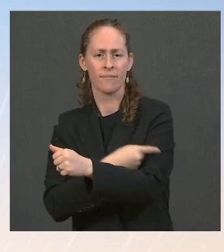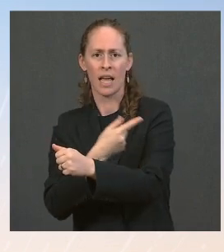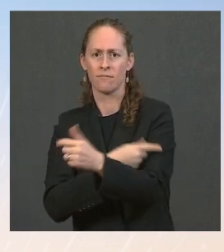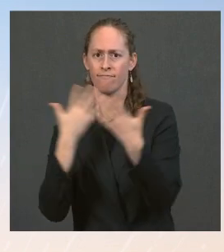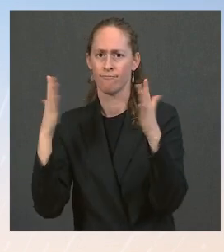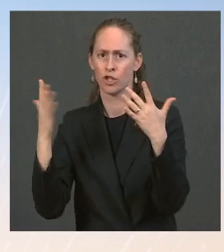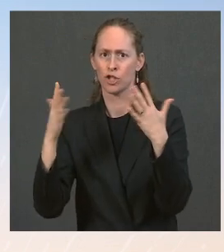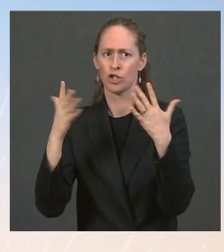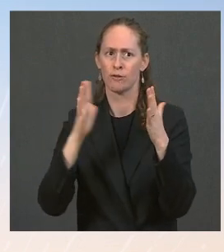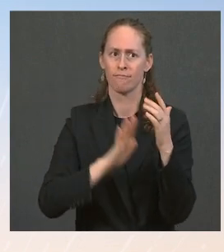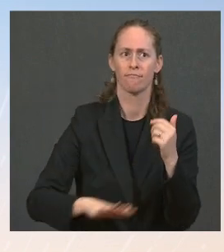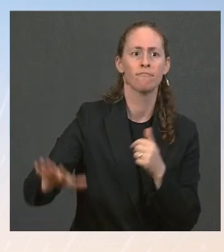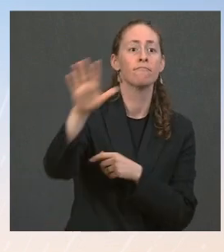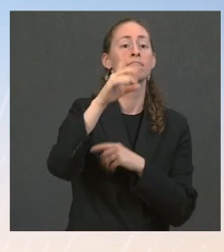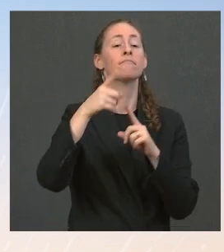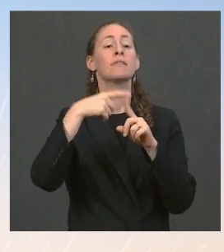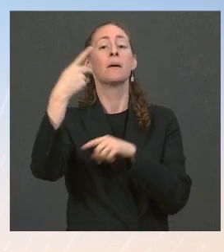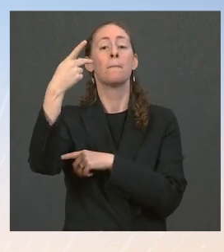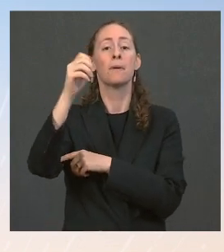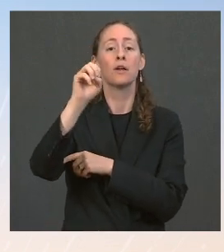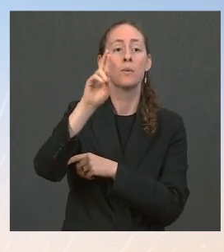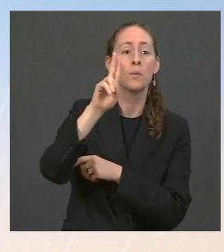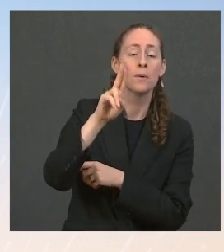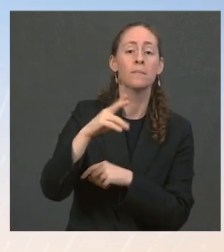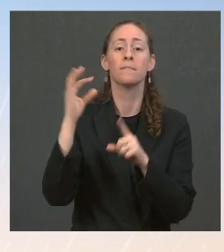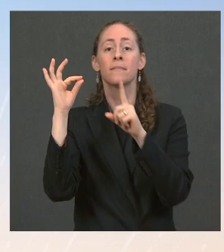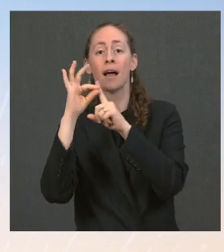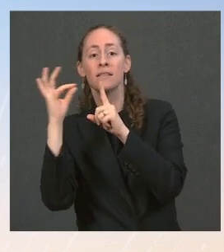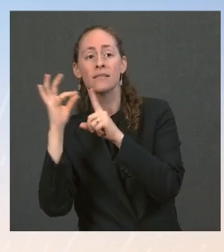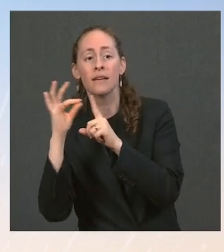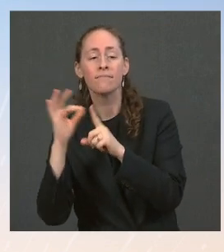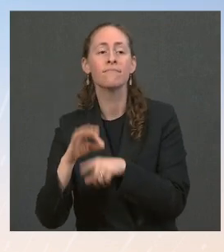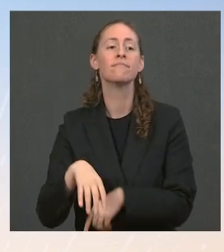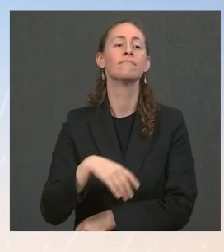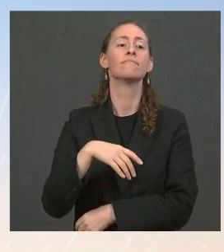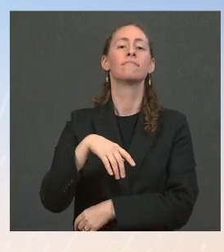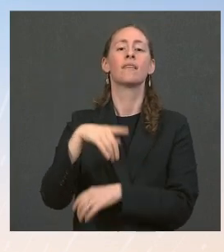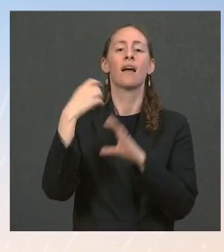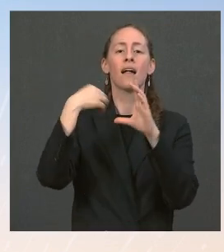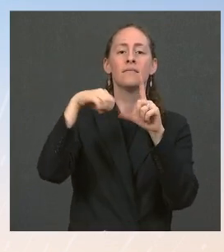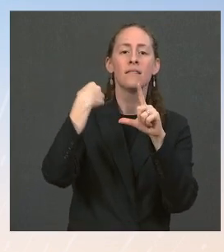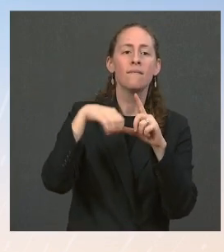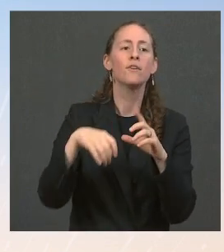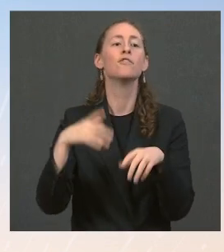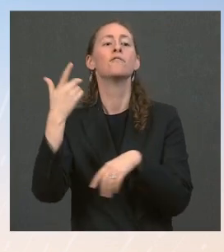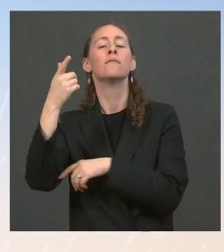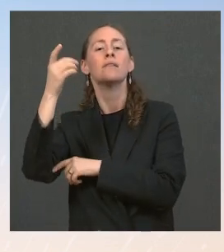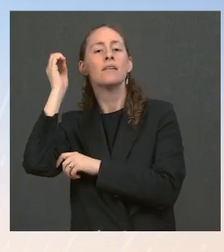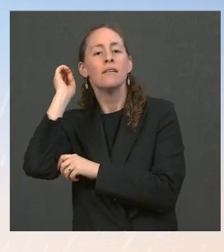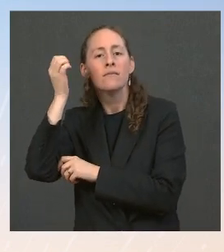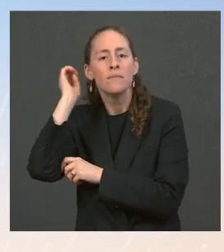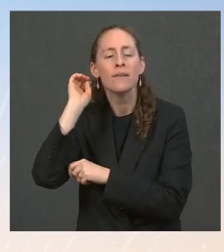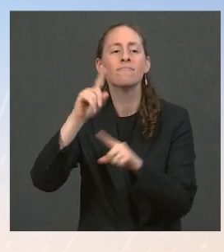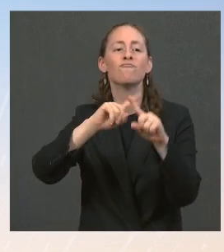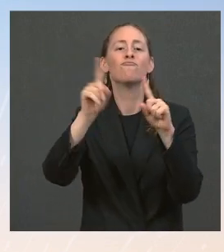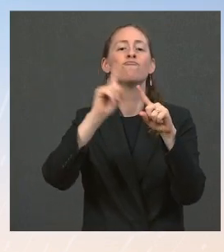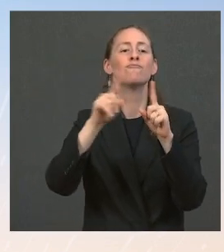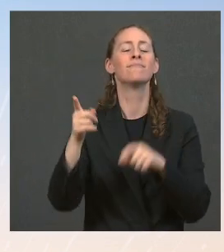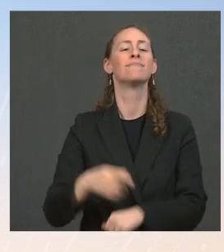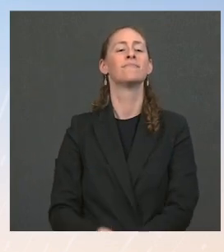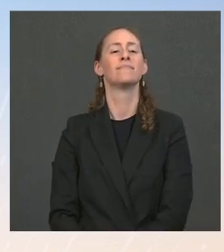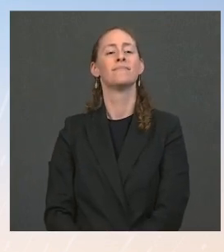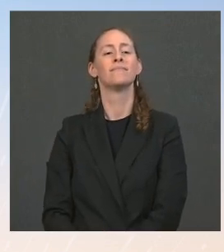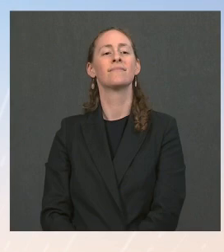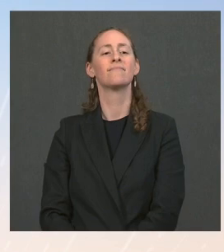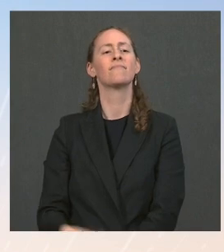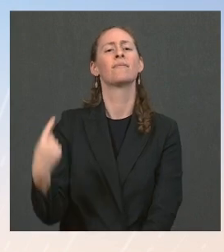to Pakistan, Sri Lanka to Sudan, El Salvador to Ethiopia. To put this in perspective, the United States has now delivered more free doses